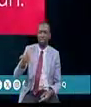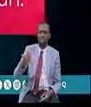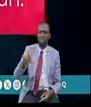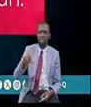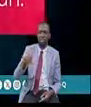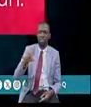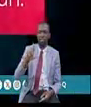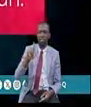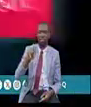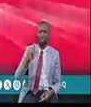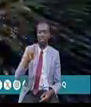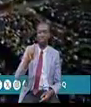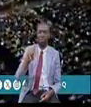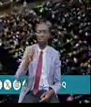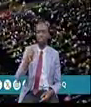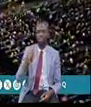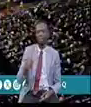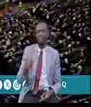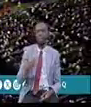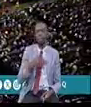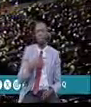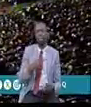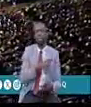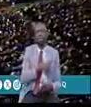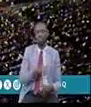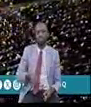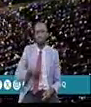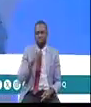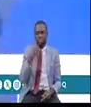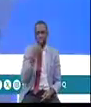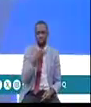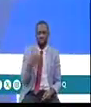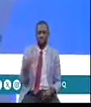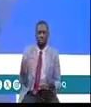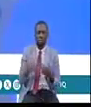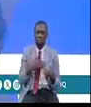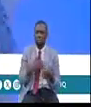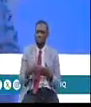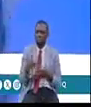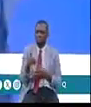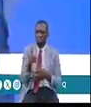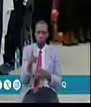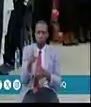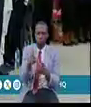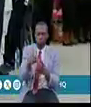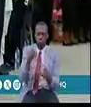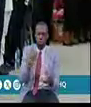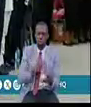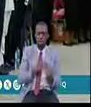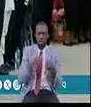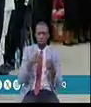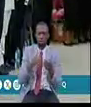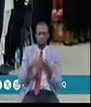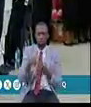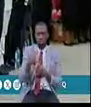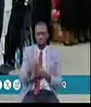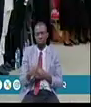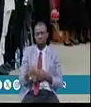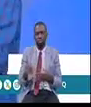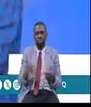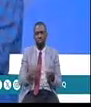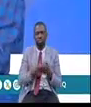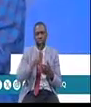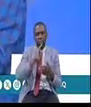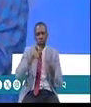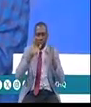1600 hours GMT daily. And the Lord is saying, whatever you choose, I give to you. Isn't that wonderful?